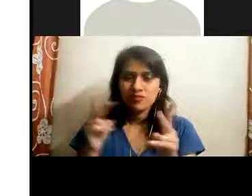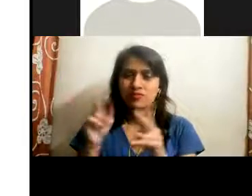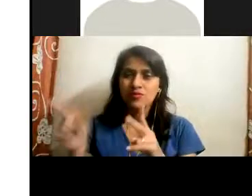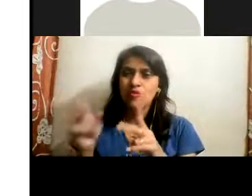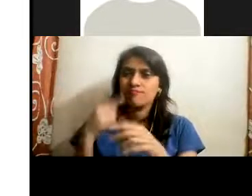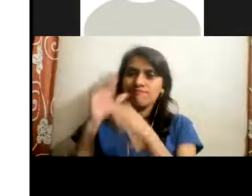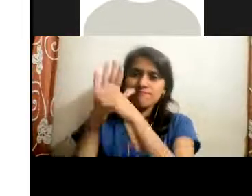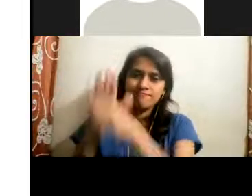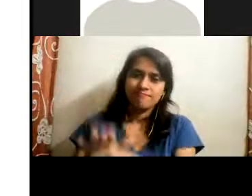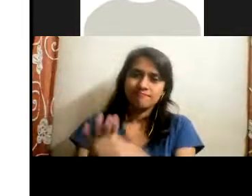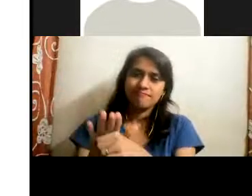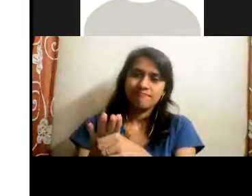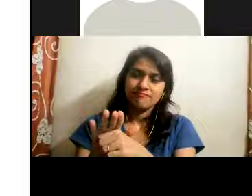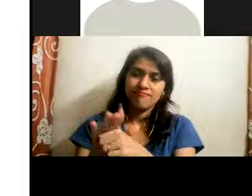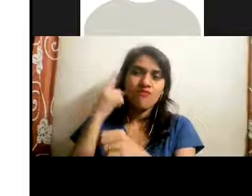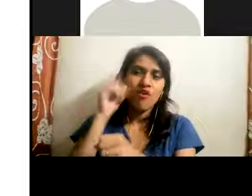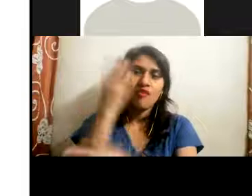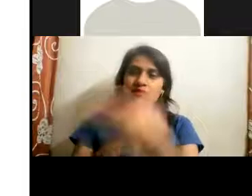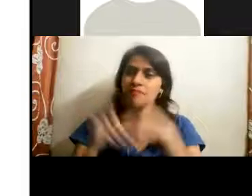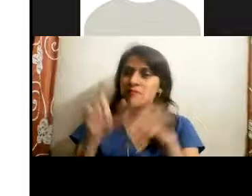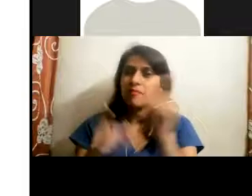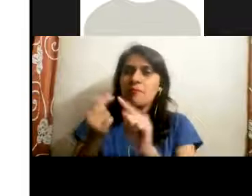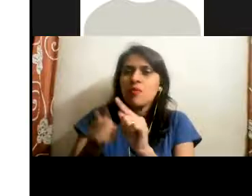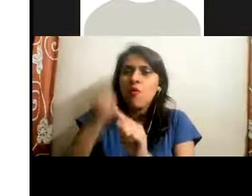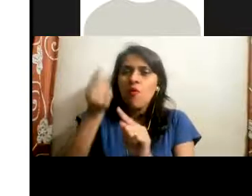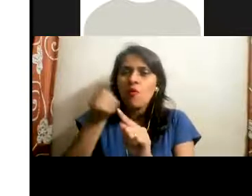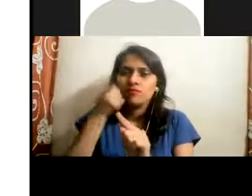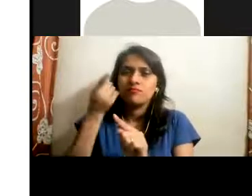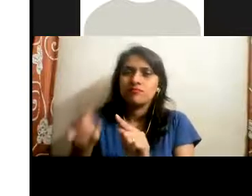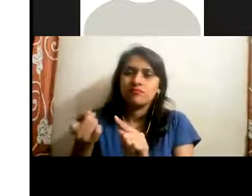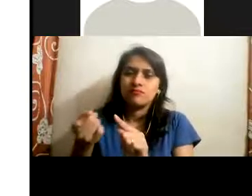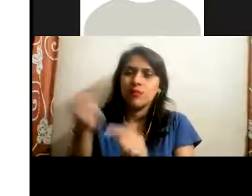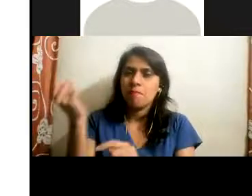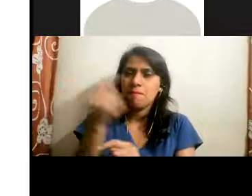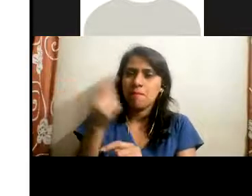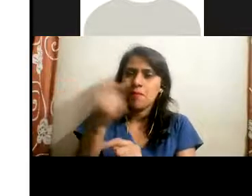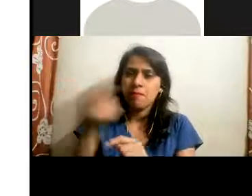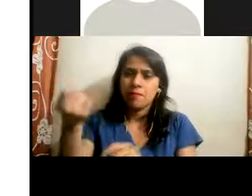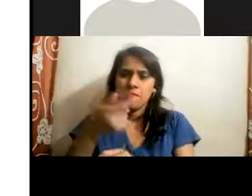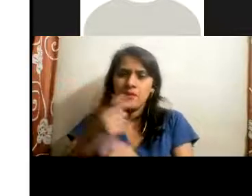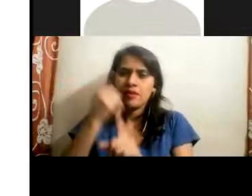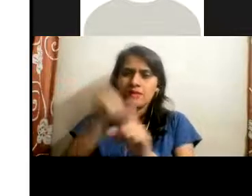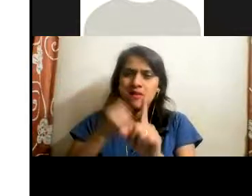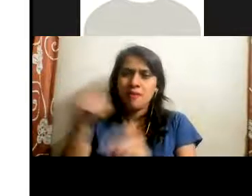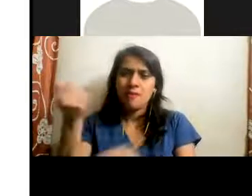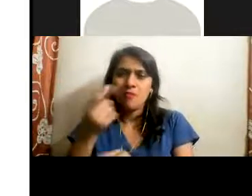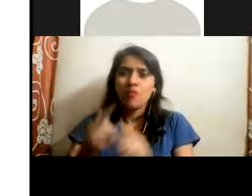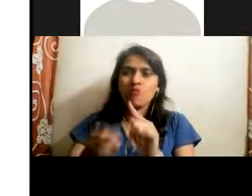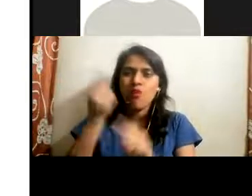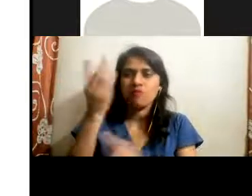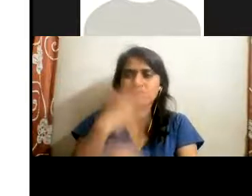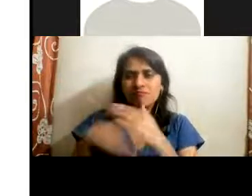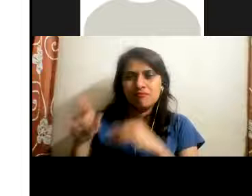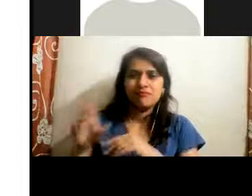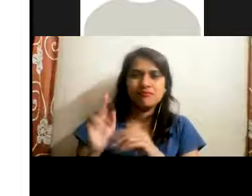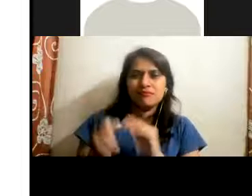discriminate persons with disabilities, who charge more premium from persons with disabilities, and certain conditions like the